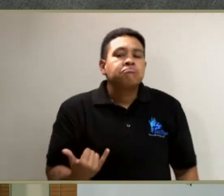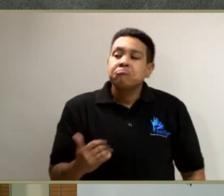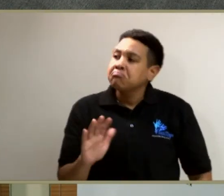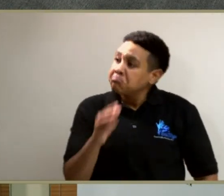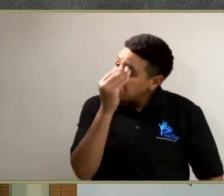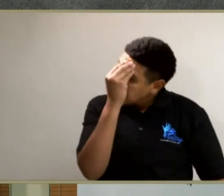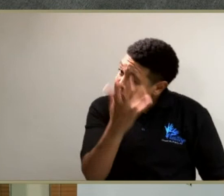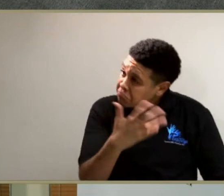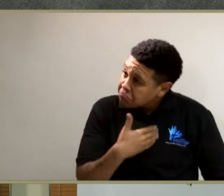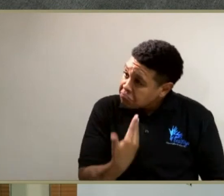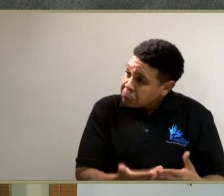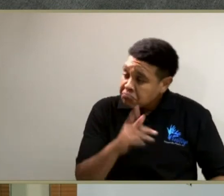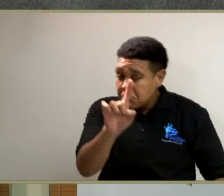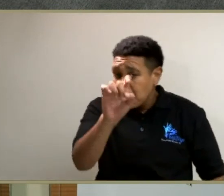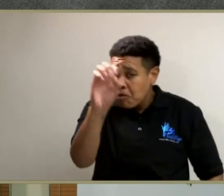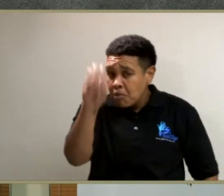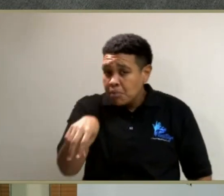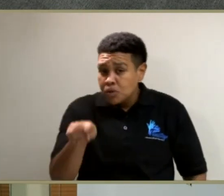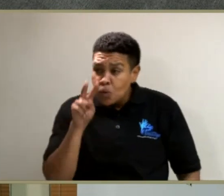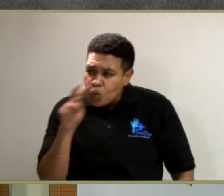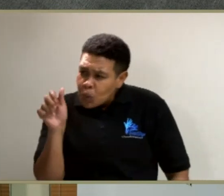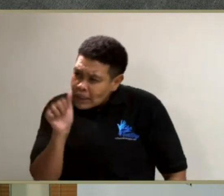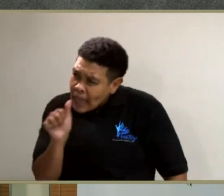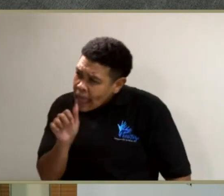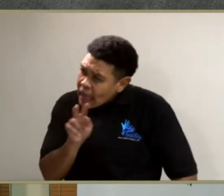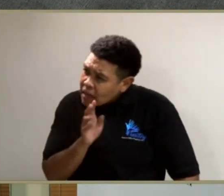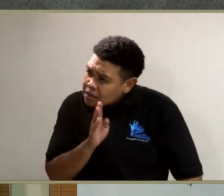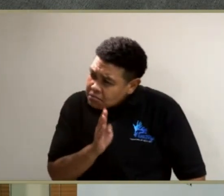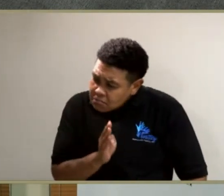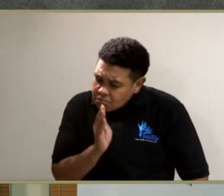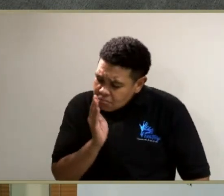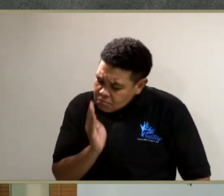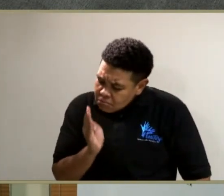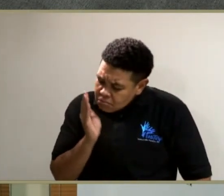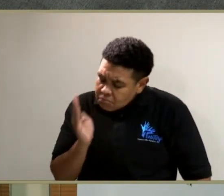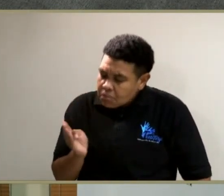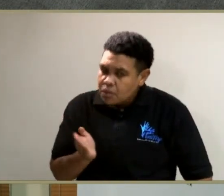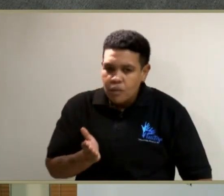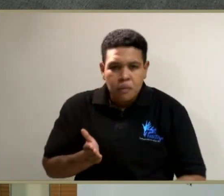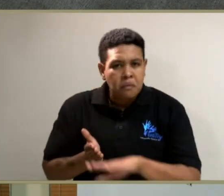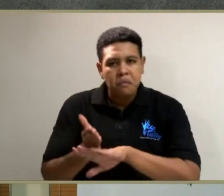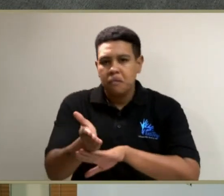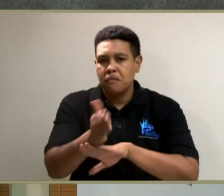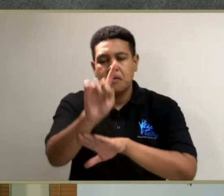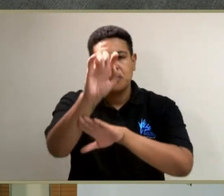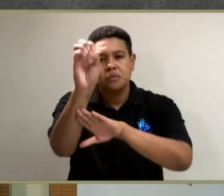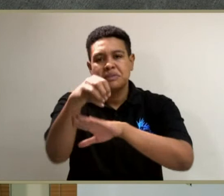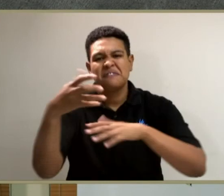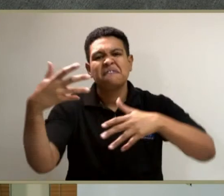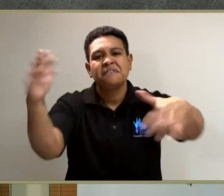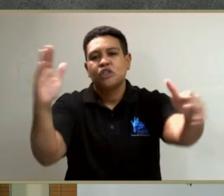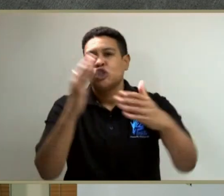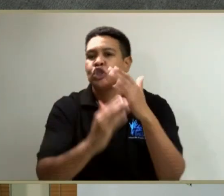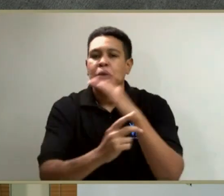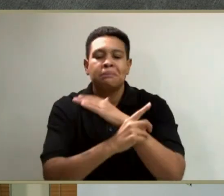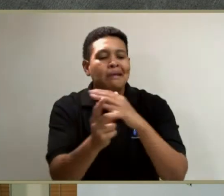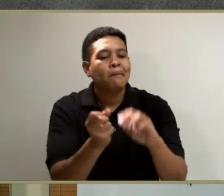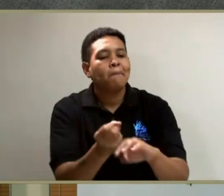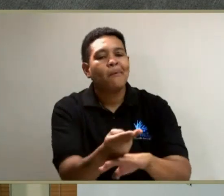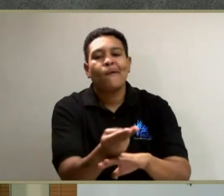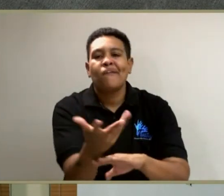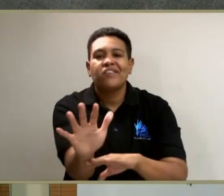100%. But when you actually look at it day to day, you would see that we have gone way over the 100% on some days.